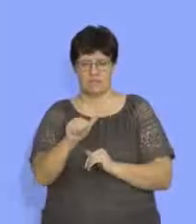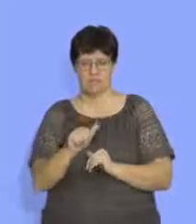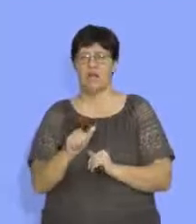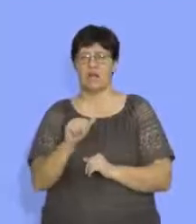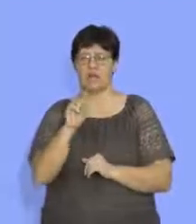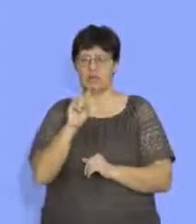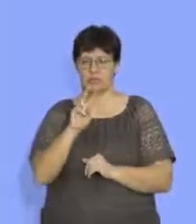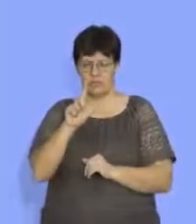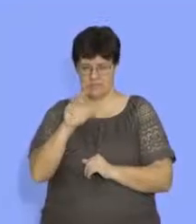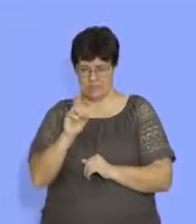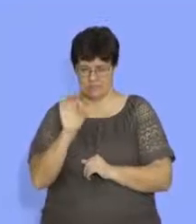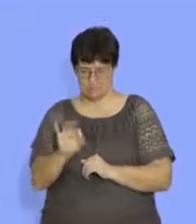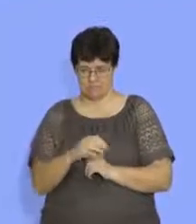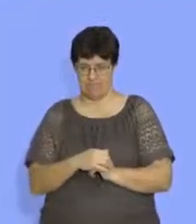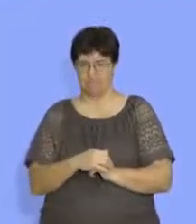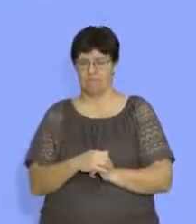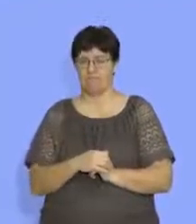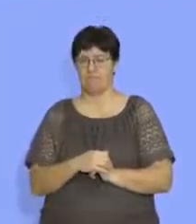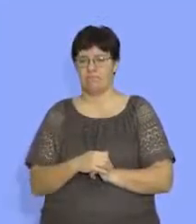Minus 56, it will be